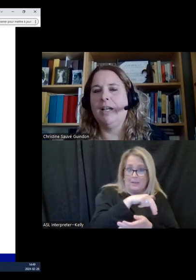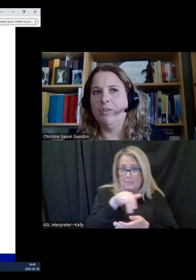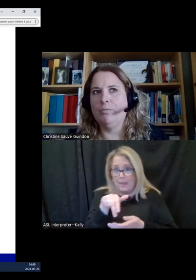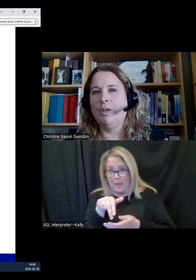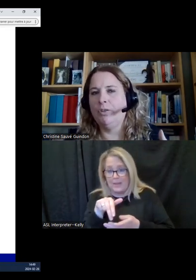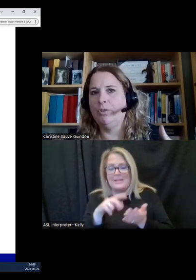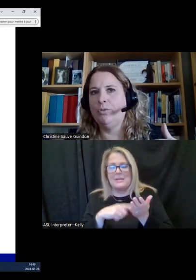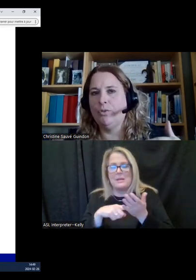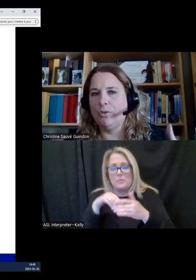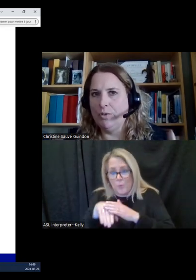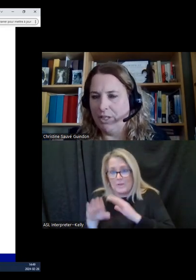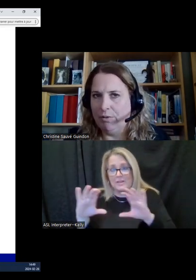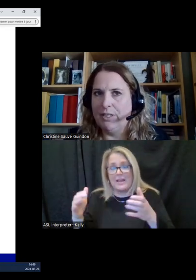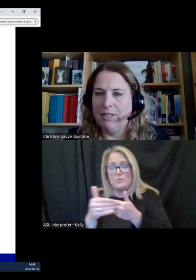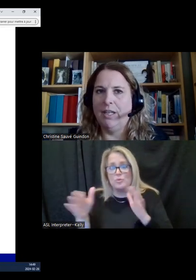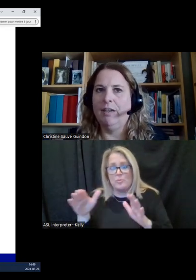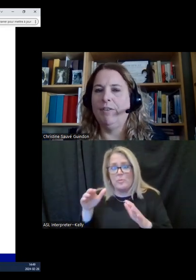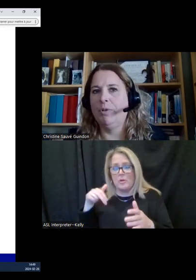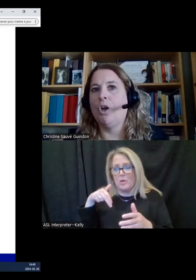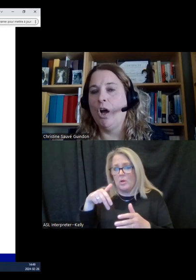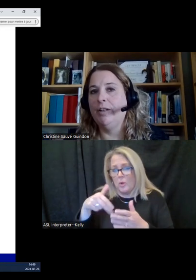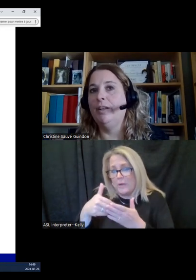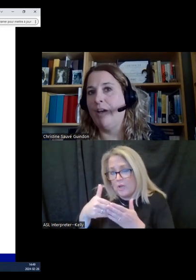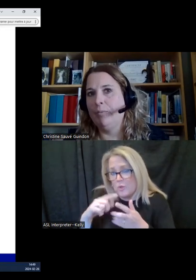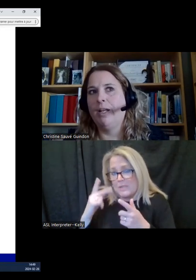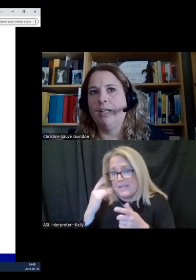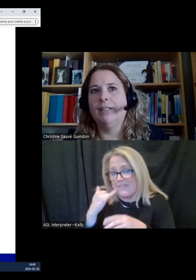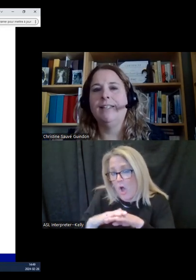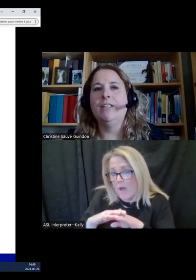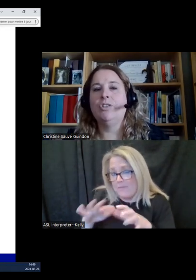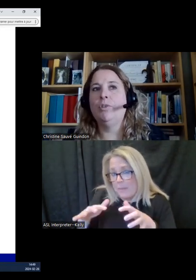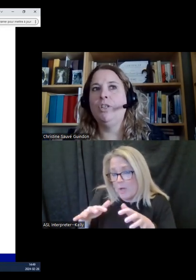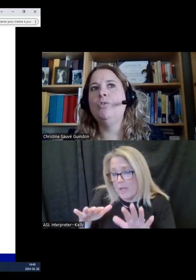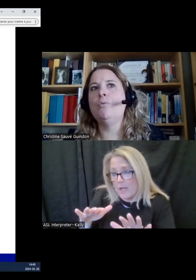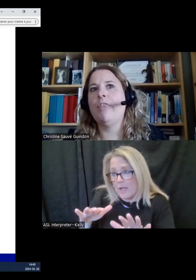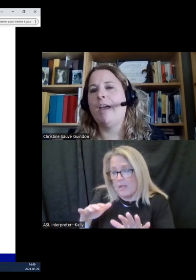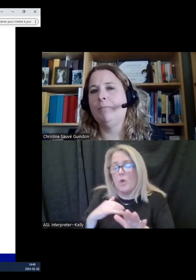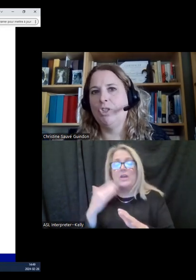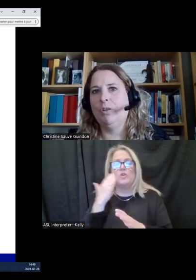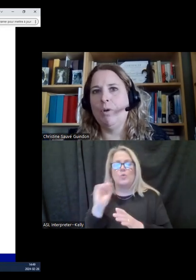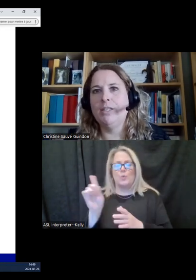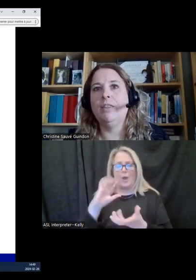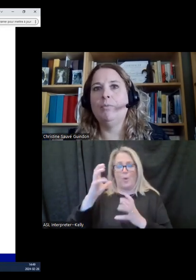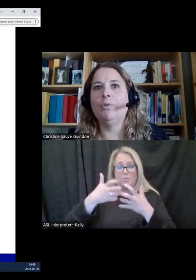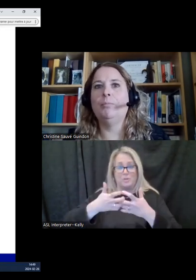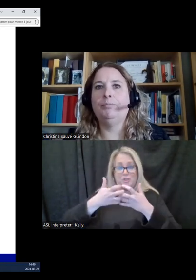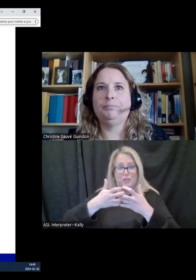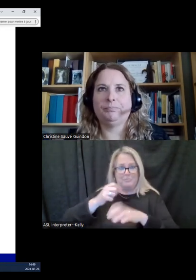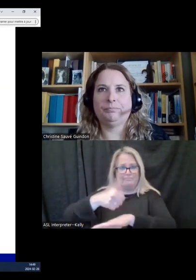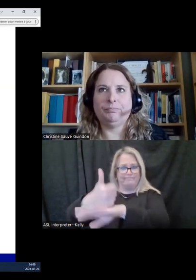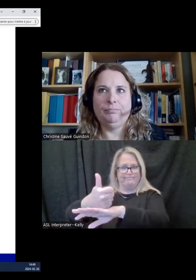the classroom and go near it to see if it was on and vibrating. So he knew where that machine was in the